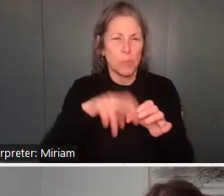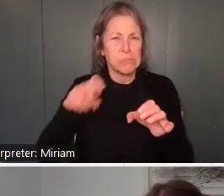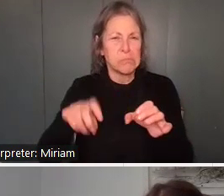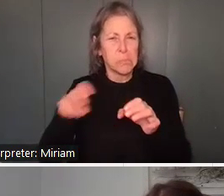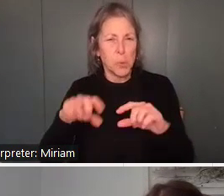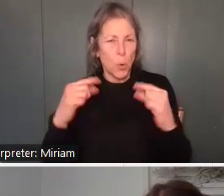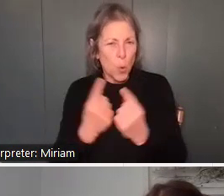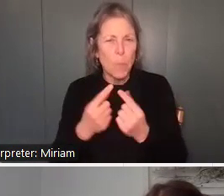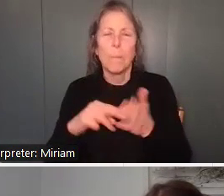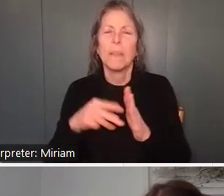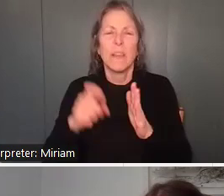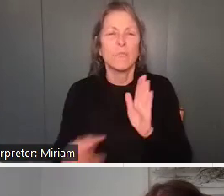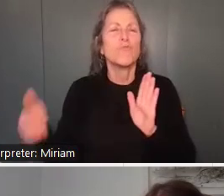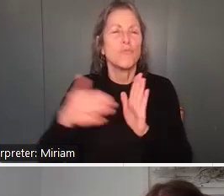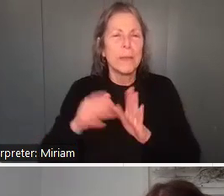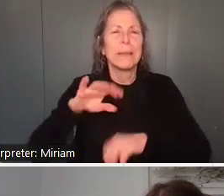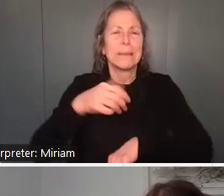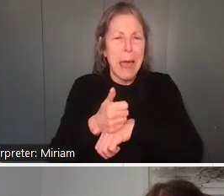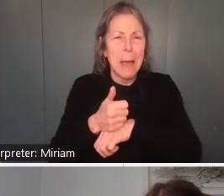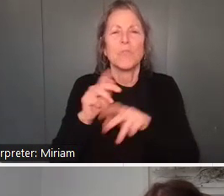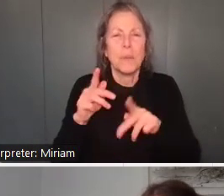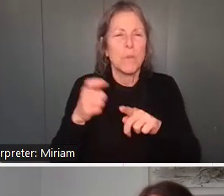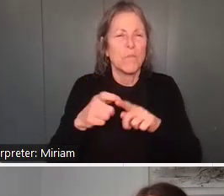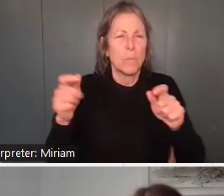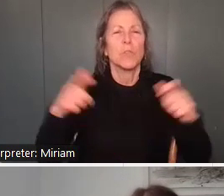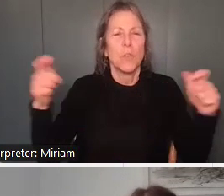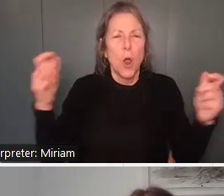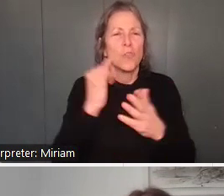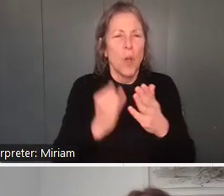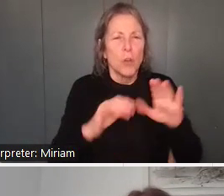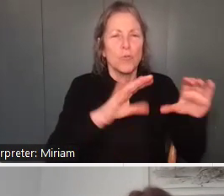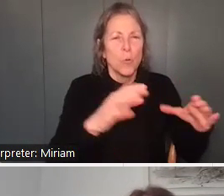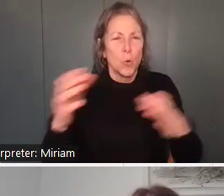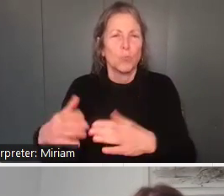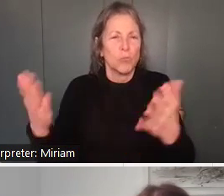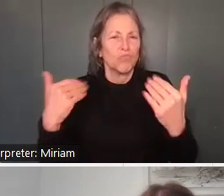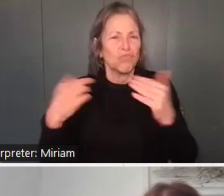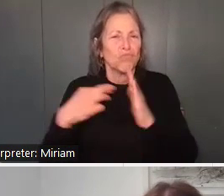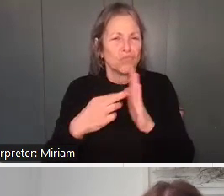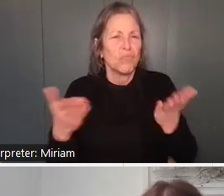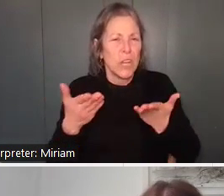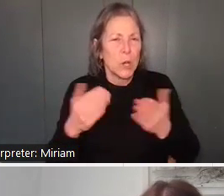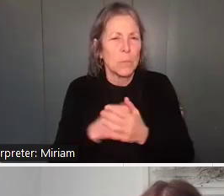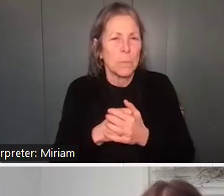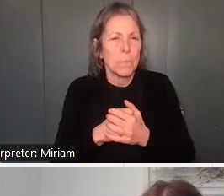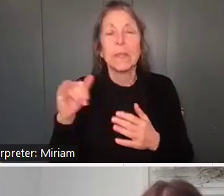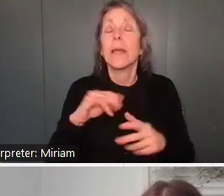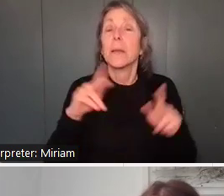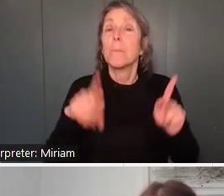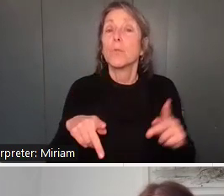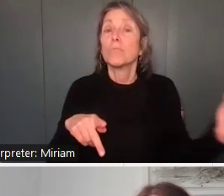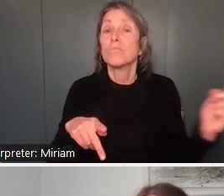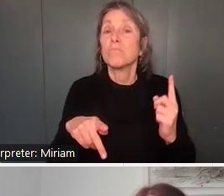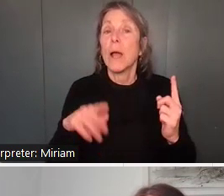reestablish having presence from larger arts institutions. In particular, having someone that could serve as